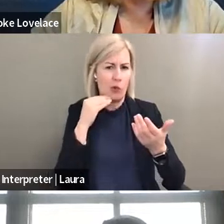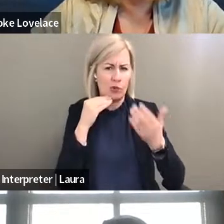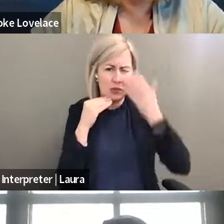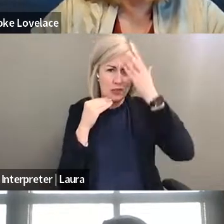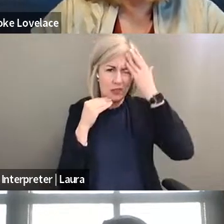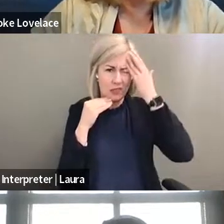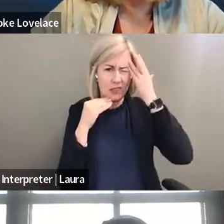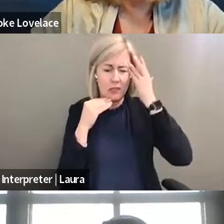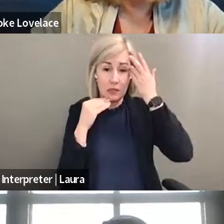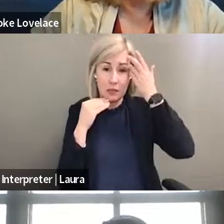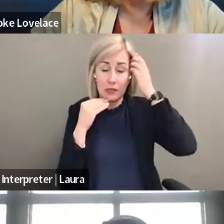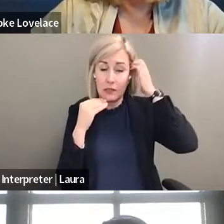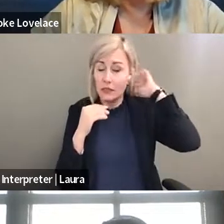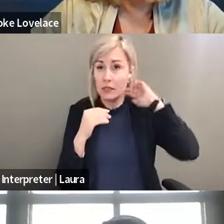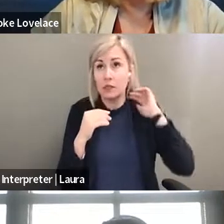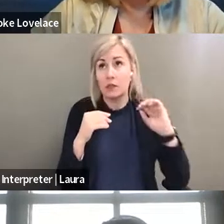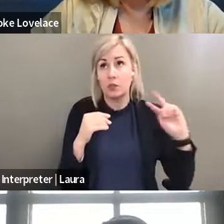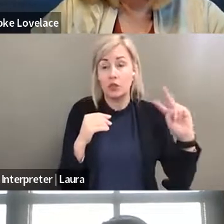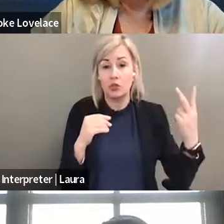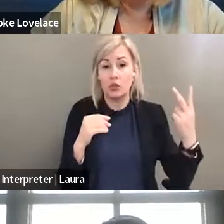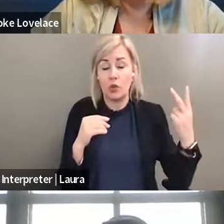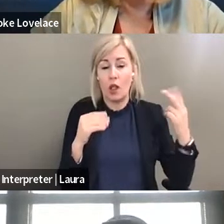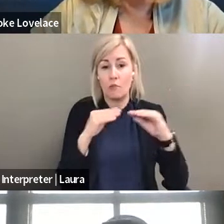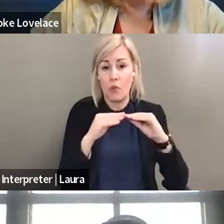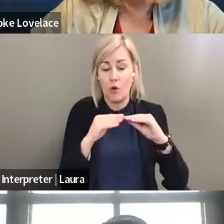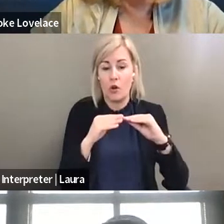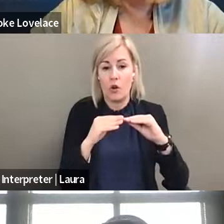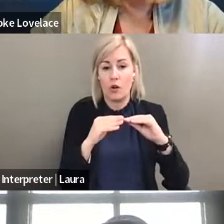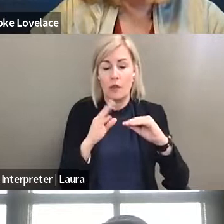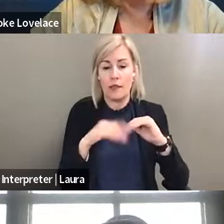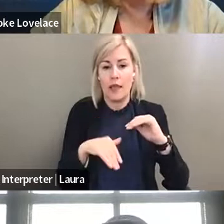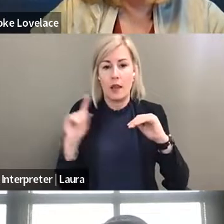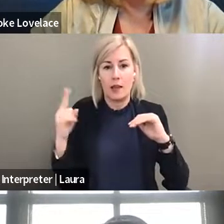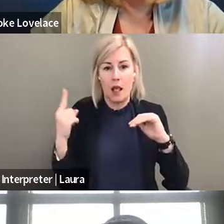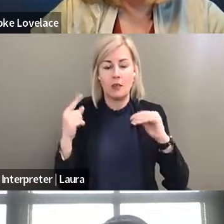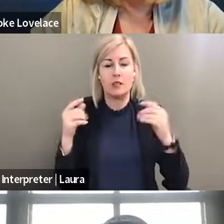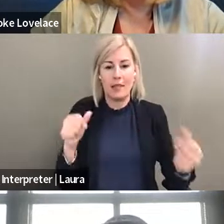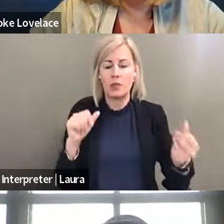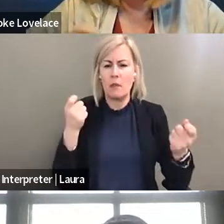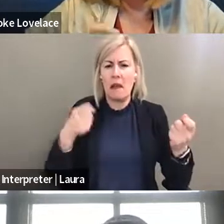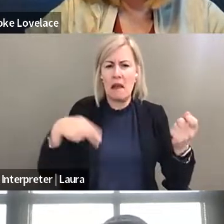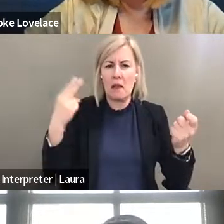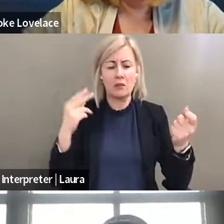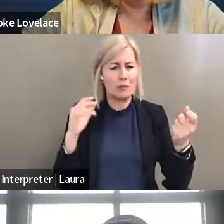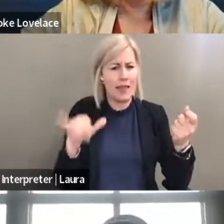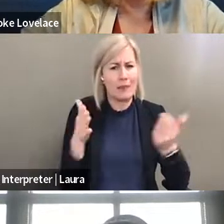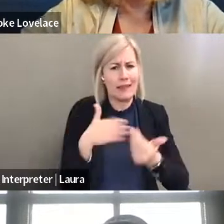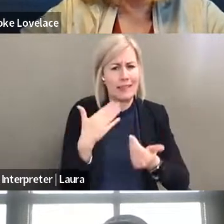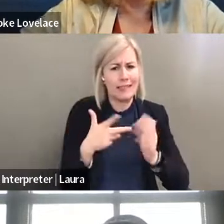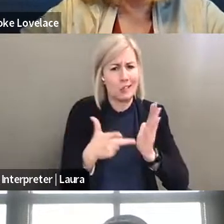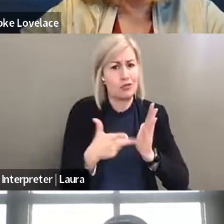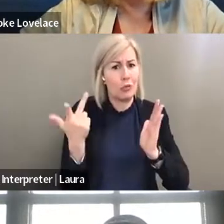$2 more per dollar spent, a little higher right now. So that could easily